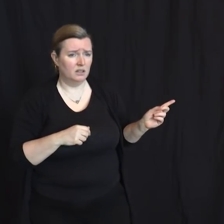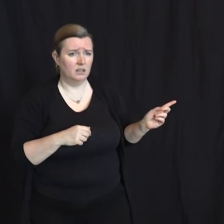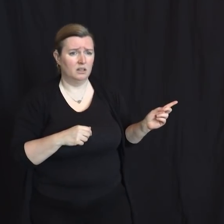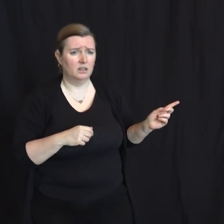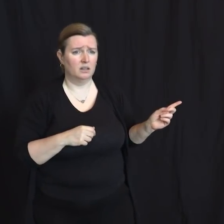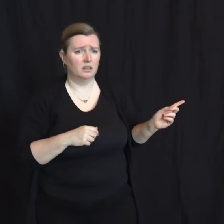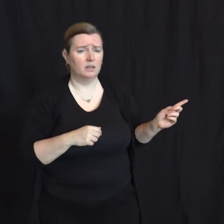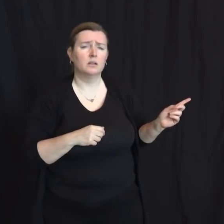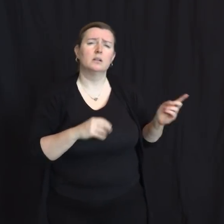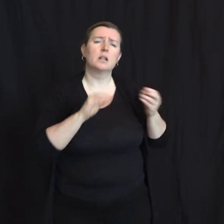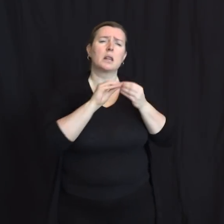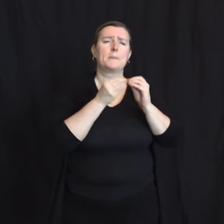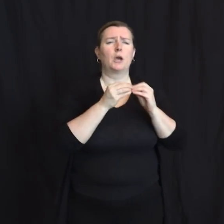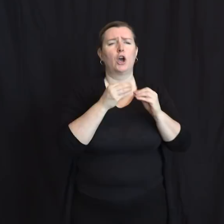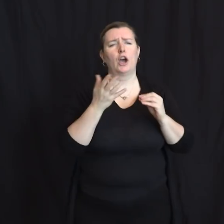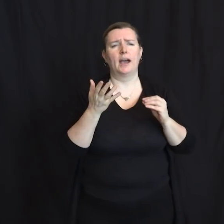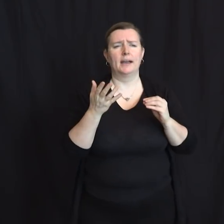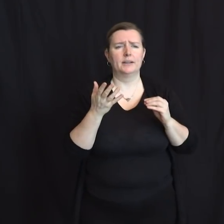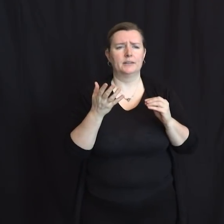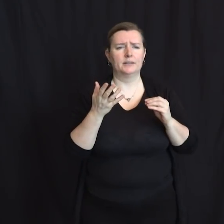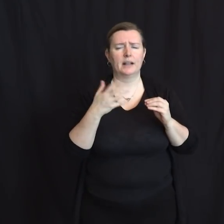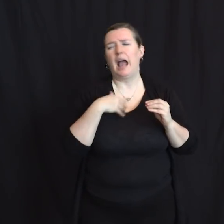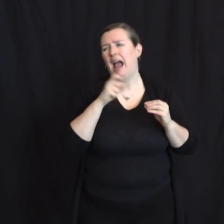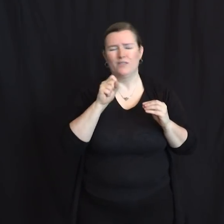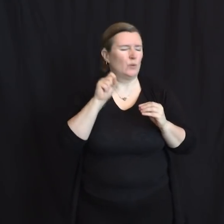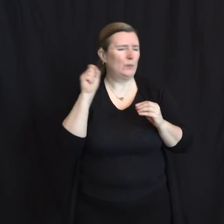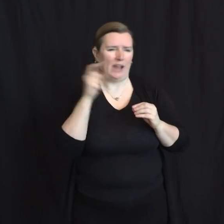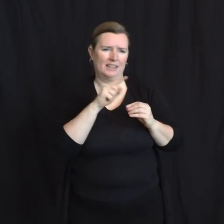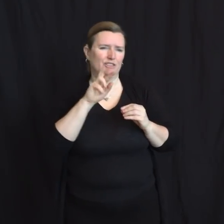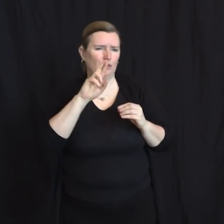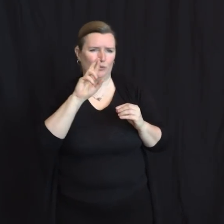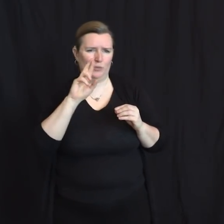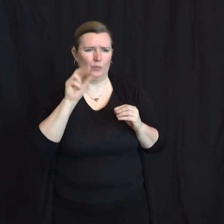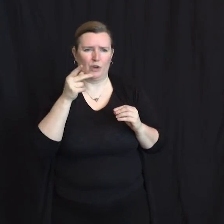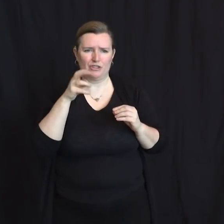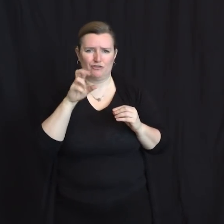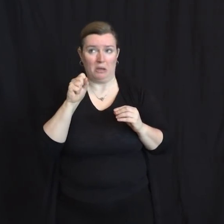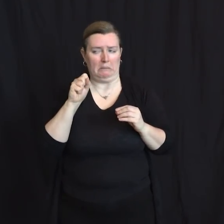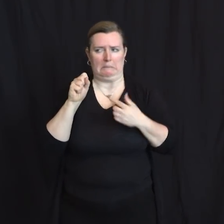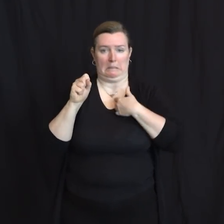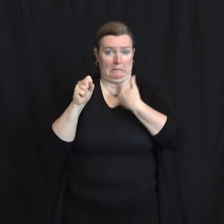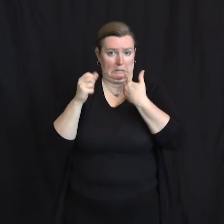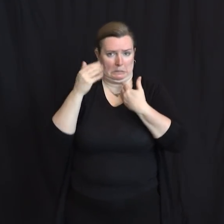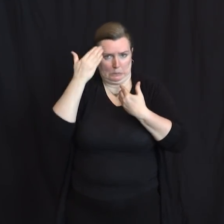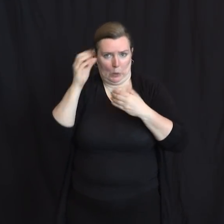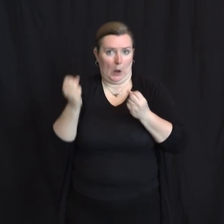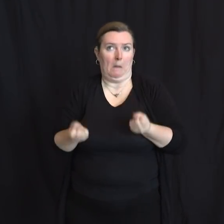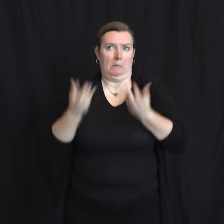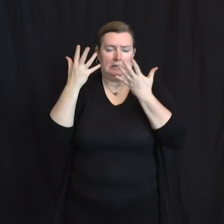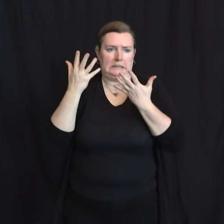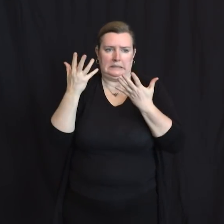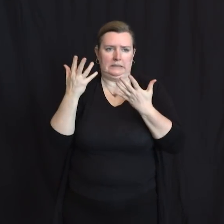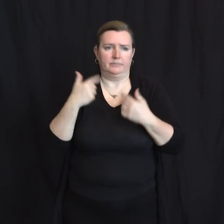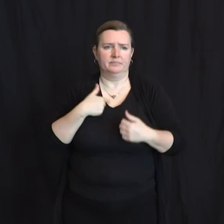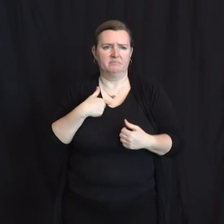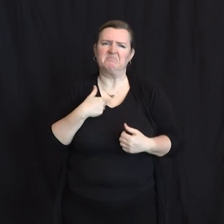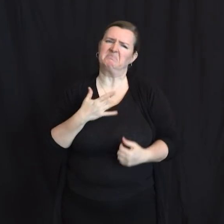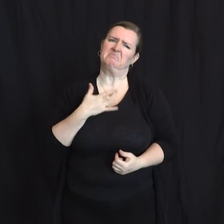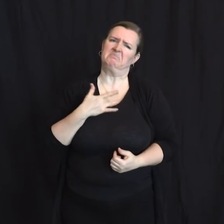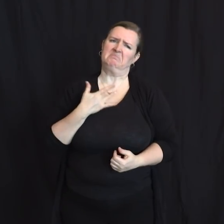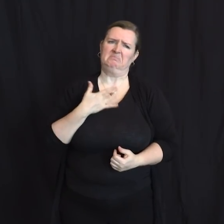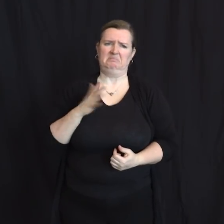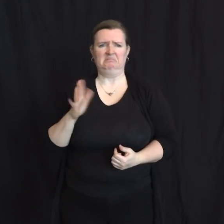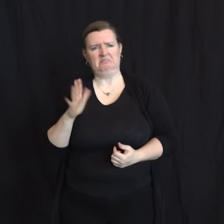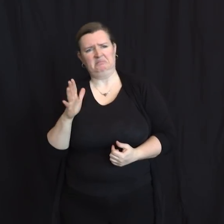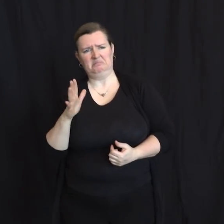far, I'd have to ask the RUCDR people and Andy Brooks to be sure, but certainly it's in the thousands. It